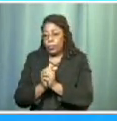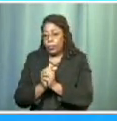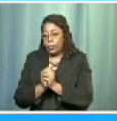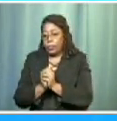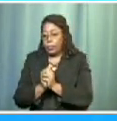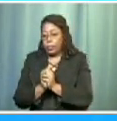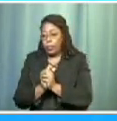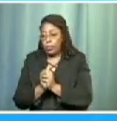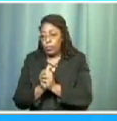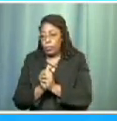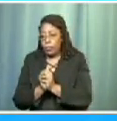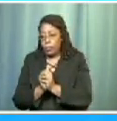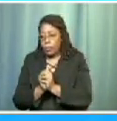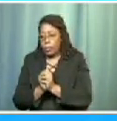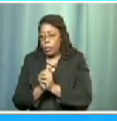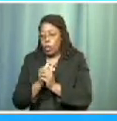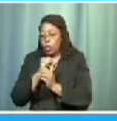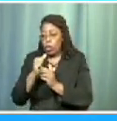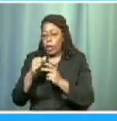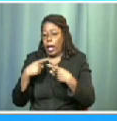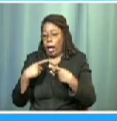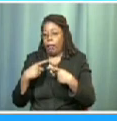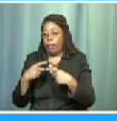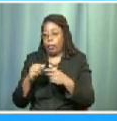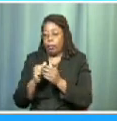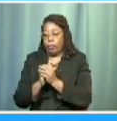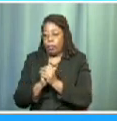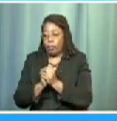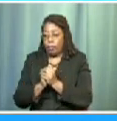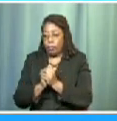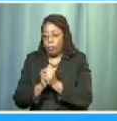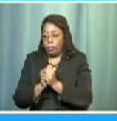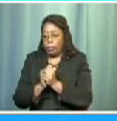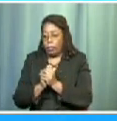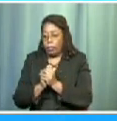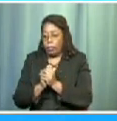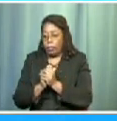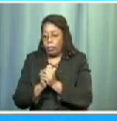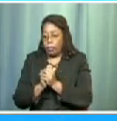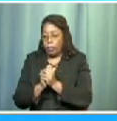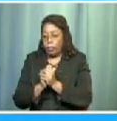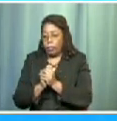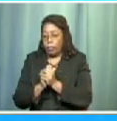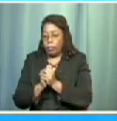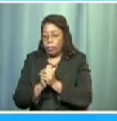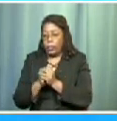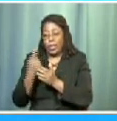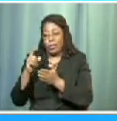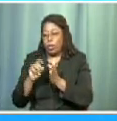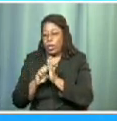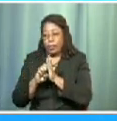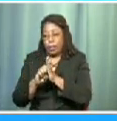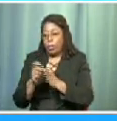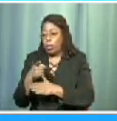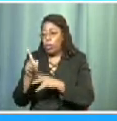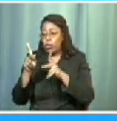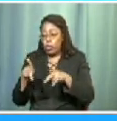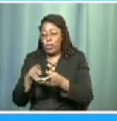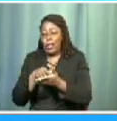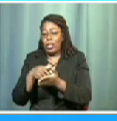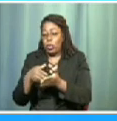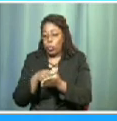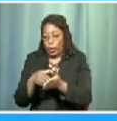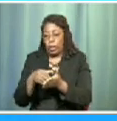let's call it waning antibodies after being vaccinated. For example, those persons with a weak immune